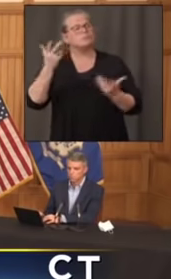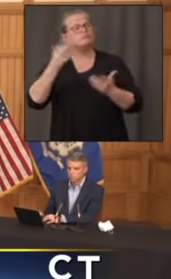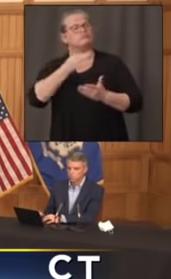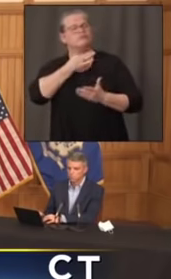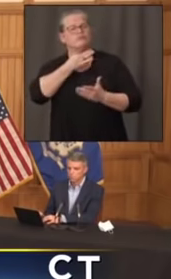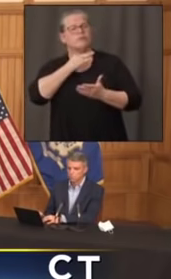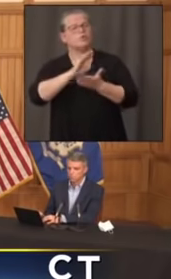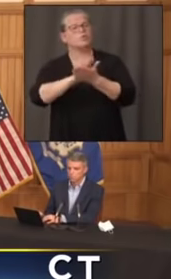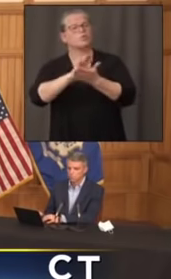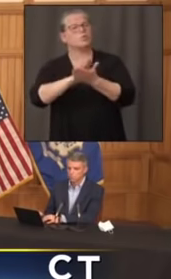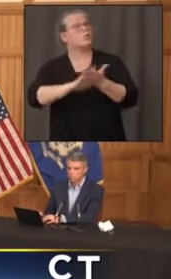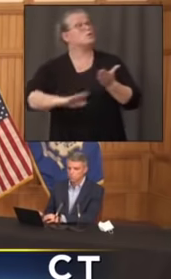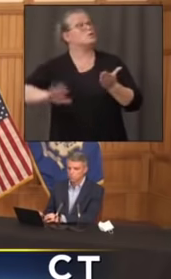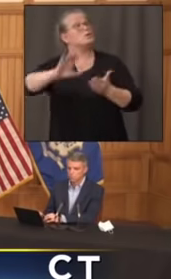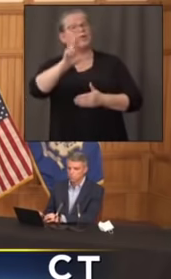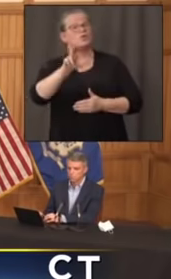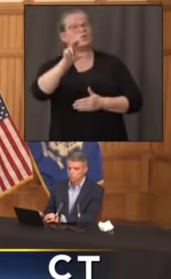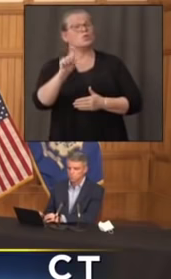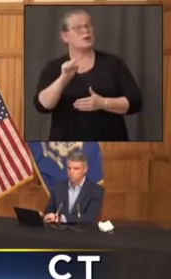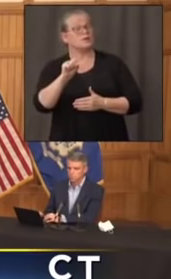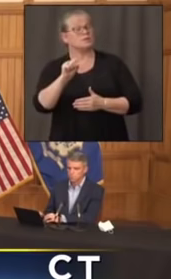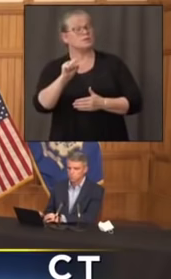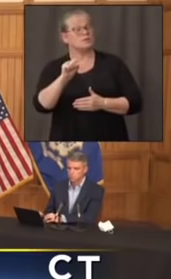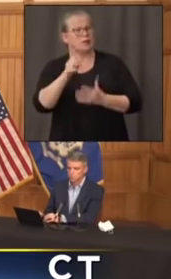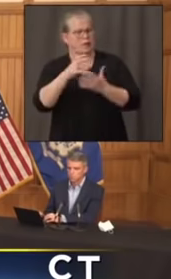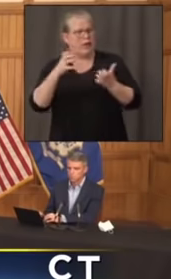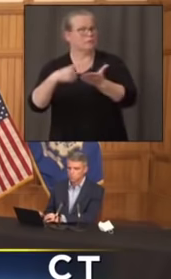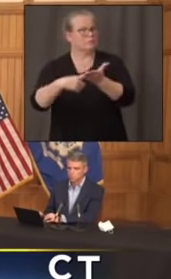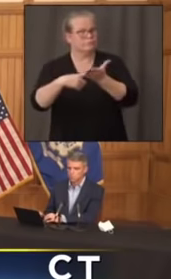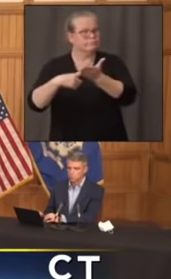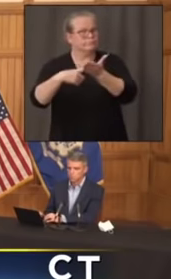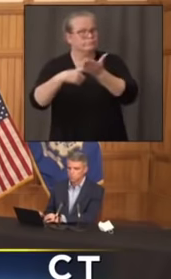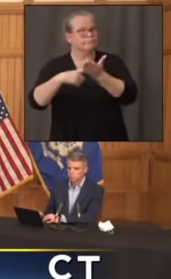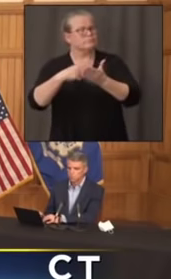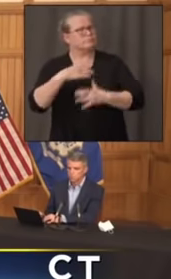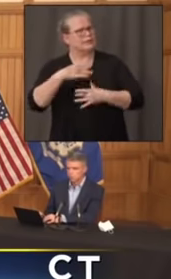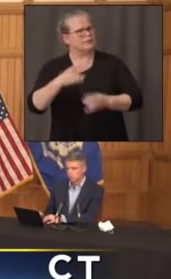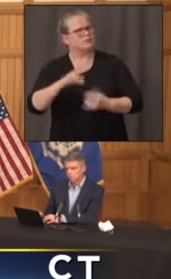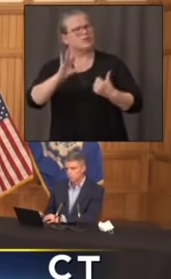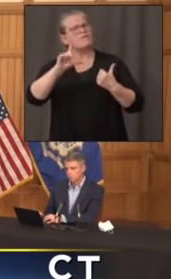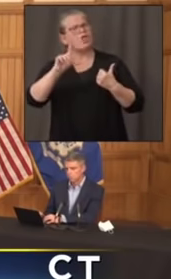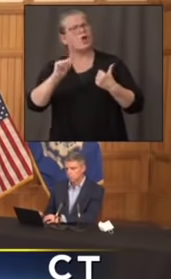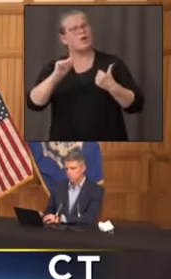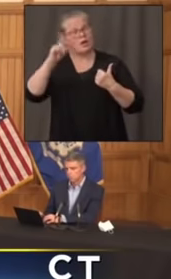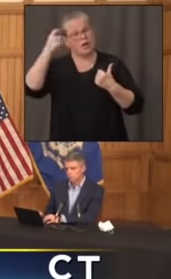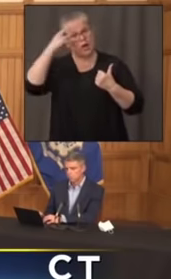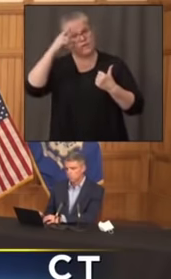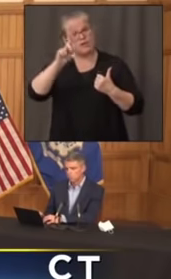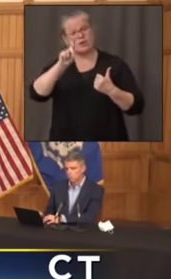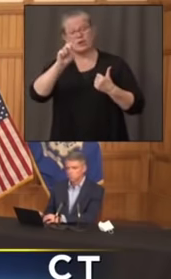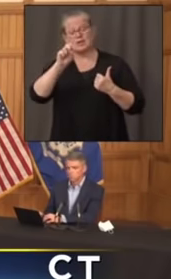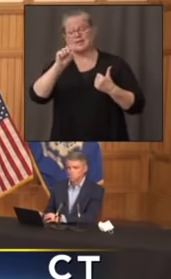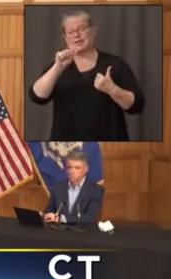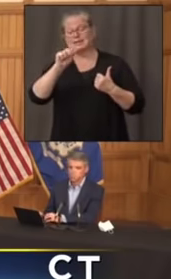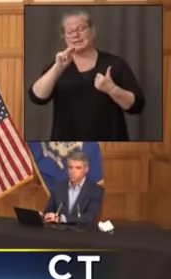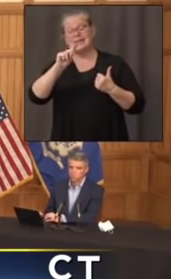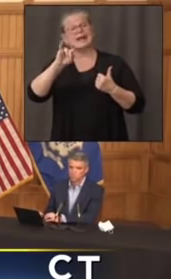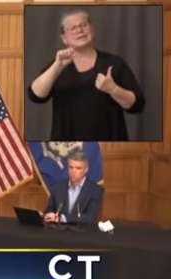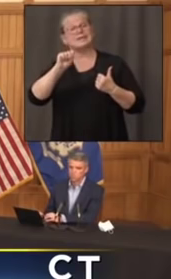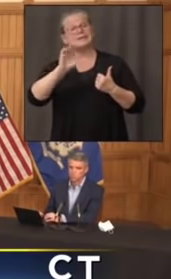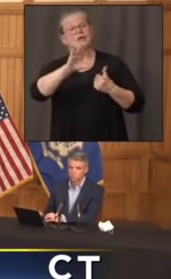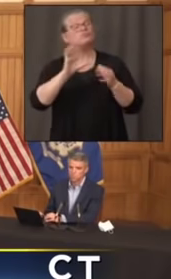country. Interesting that Ron DeSantis just said in Florida that if you can open a Walmart or you can open a Home Depot, you can